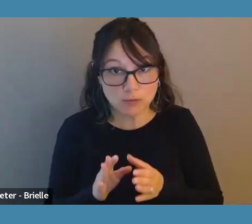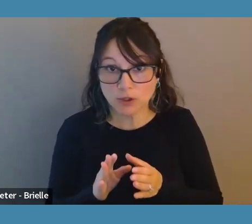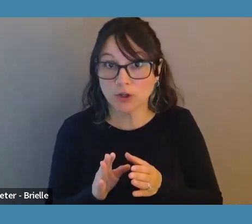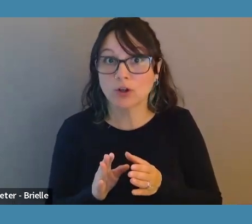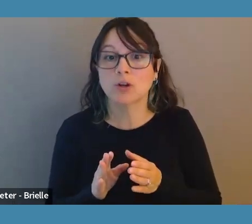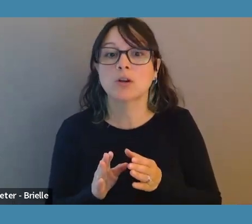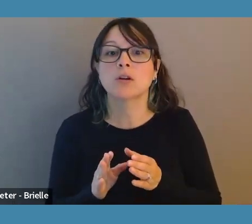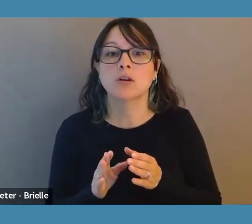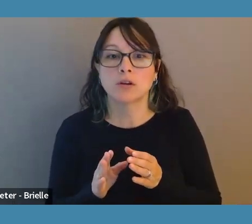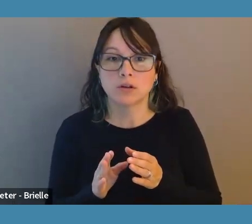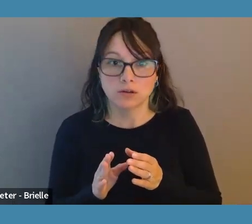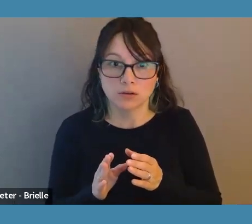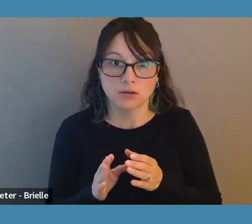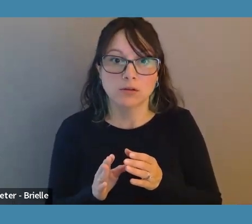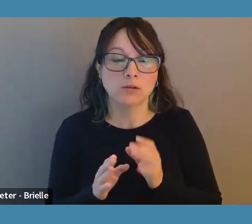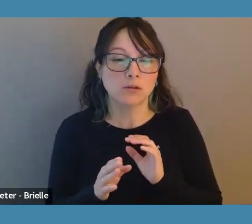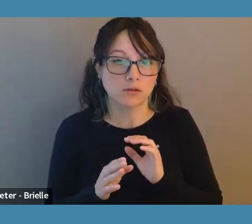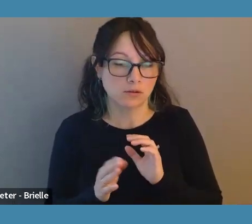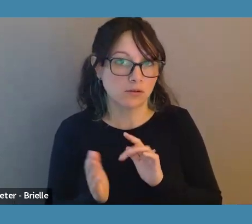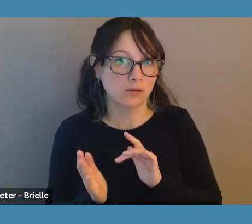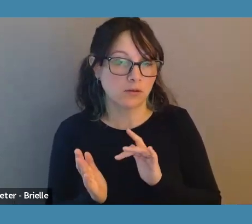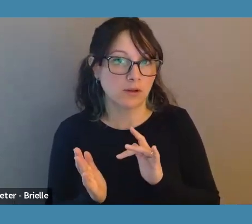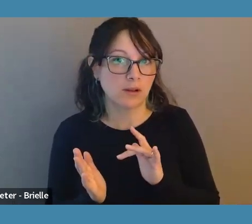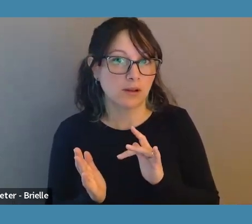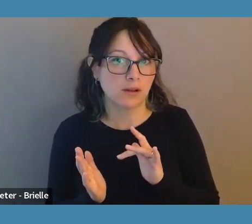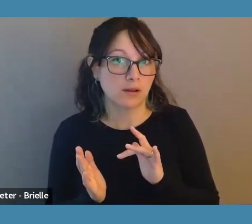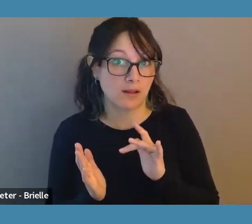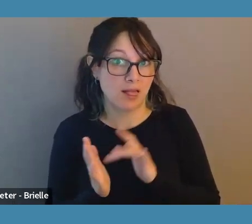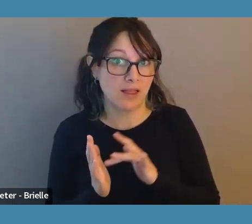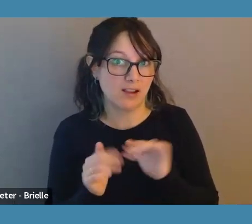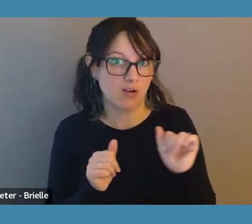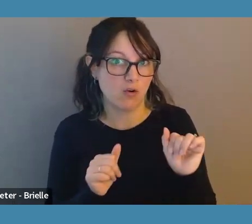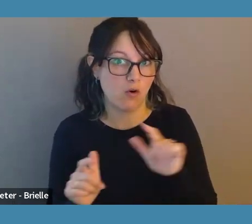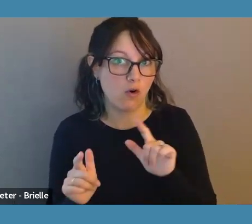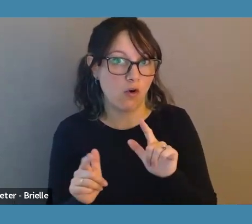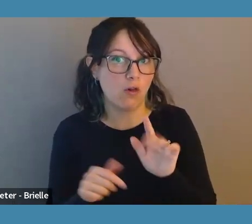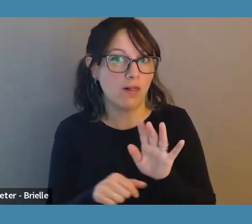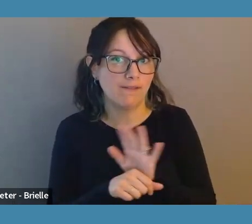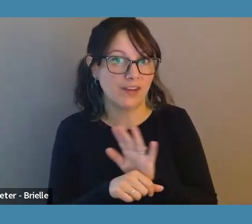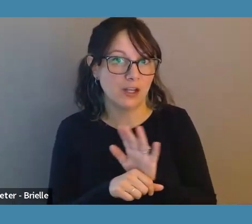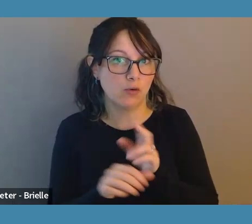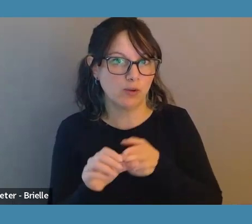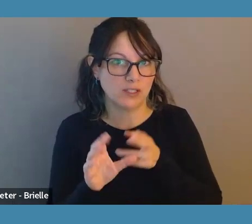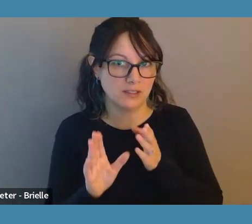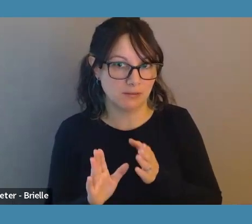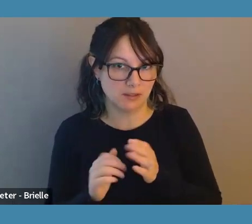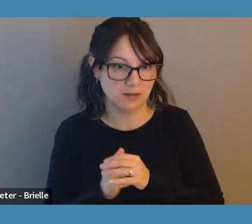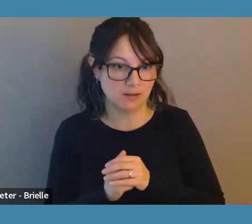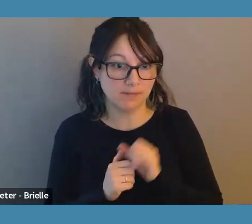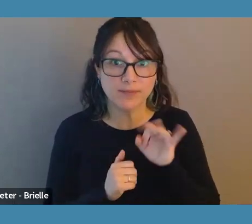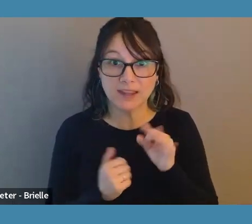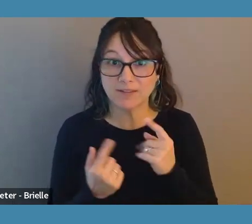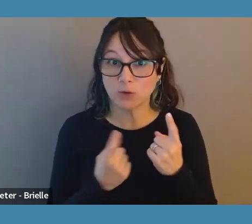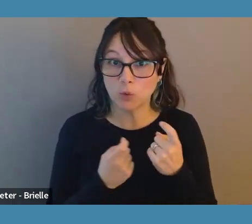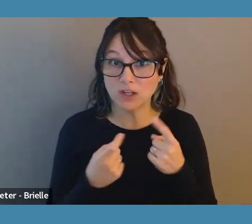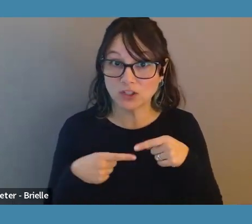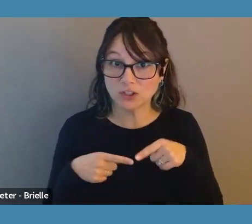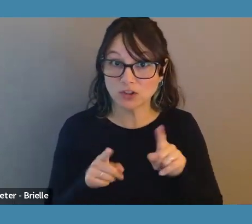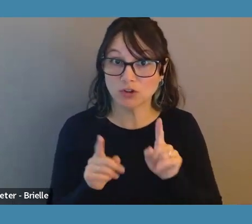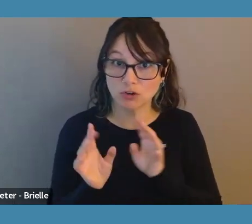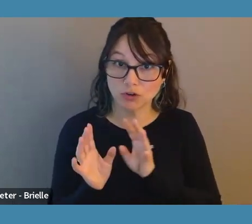your participants setting shows all video participants. If you have questions during the